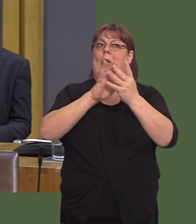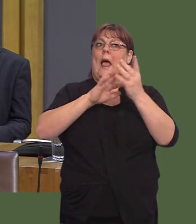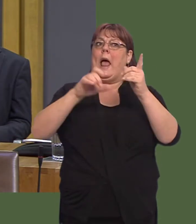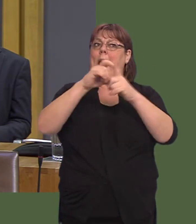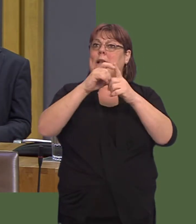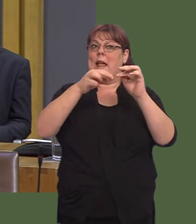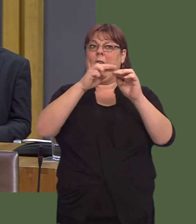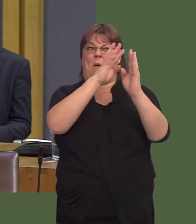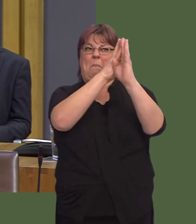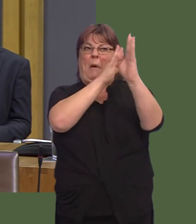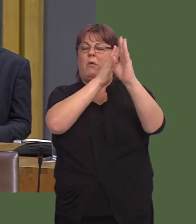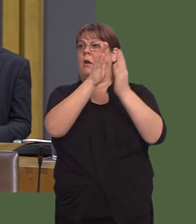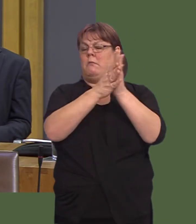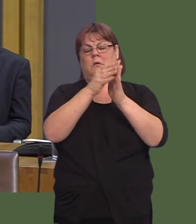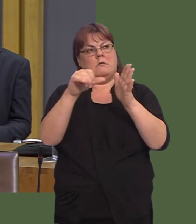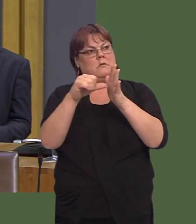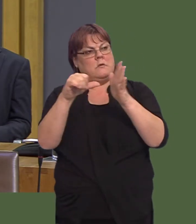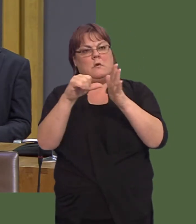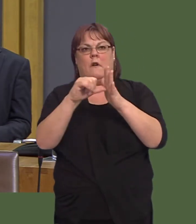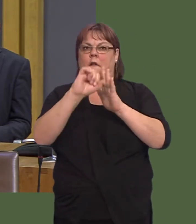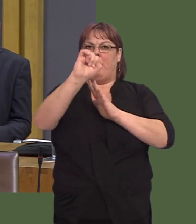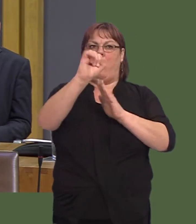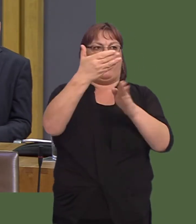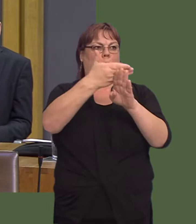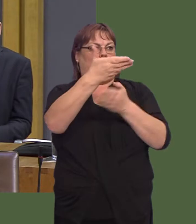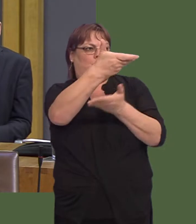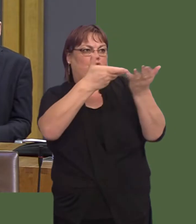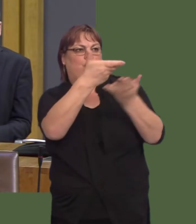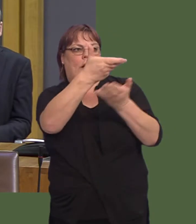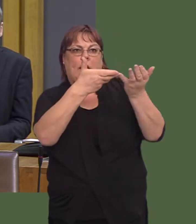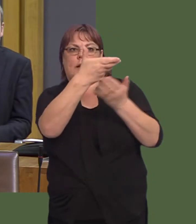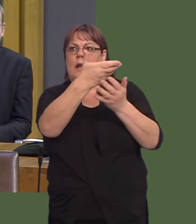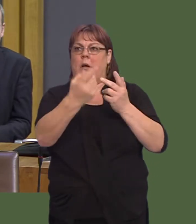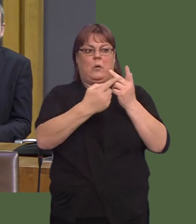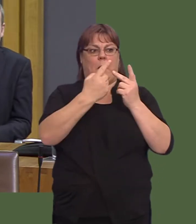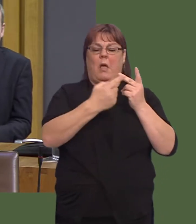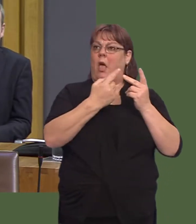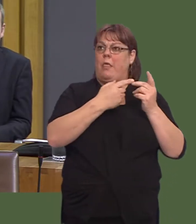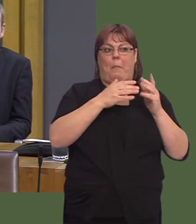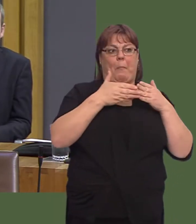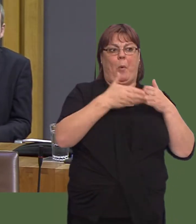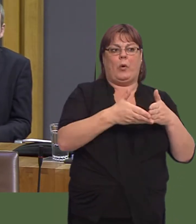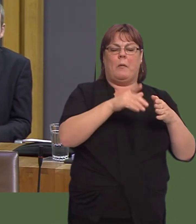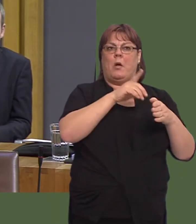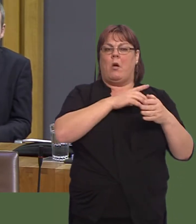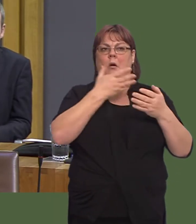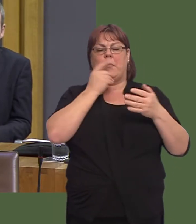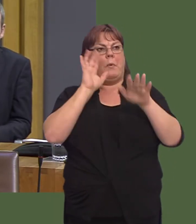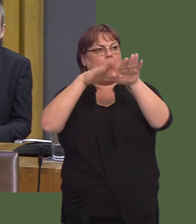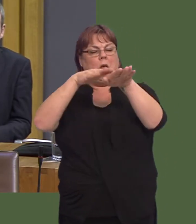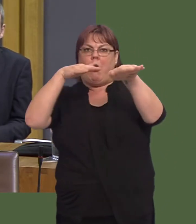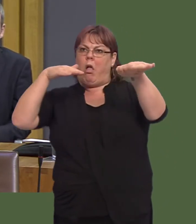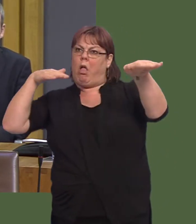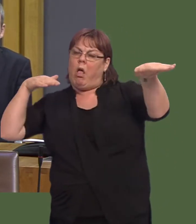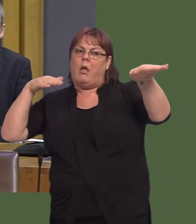earlier, to Stena to Irish ferries, to jobs, and bad news for other Welsh ports as well. There'll be delays to business, and gridlock for passengers